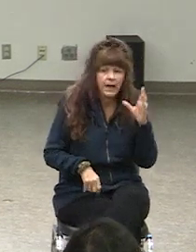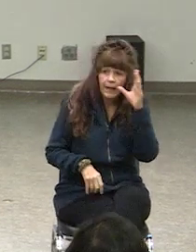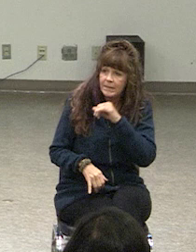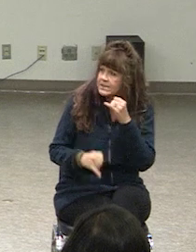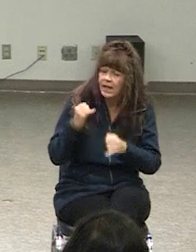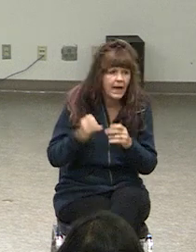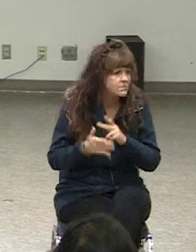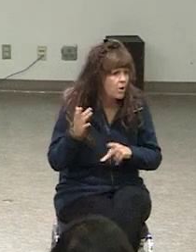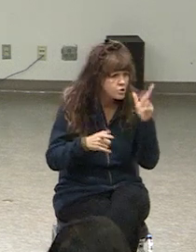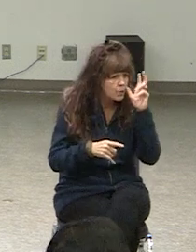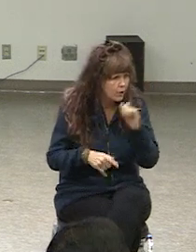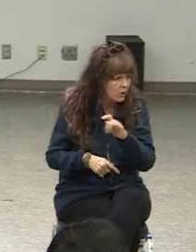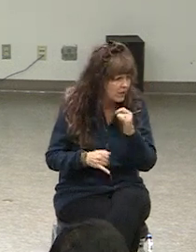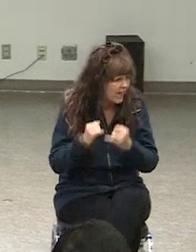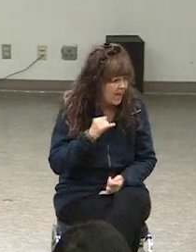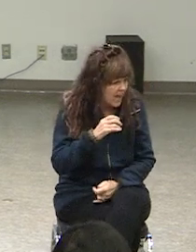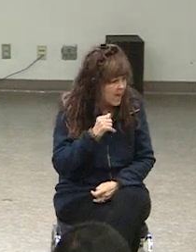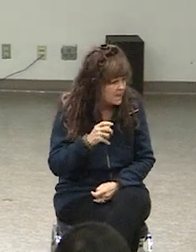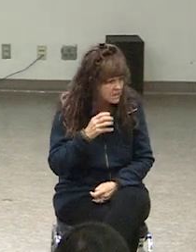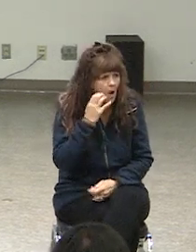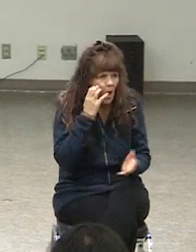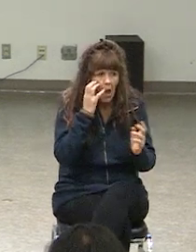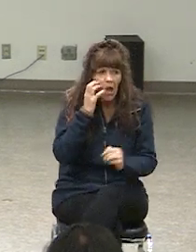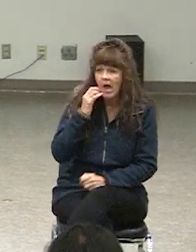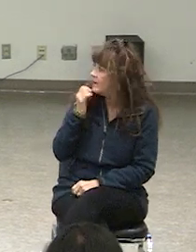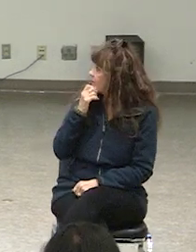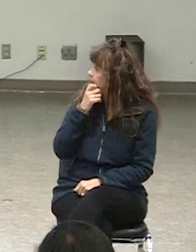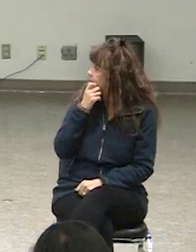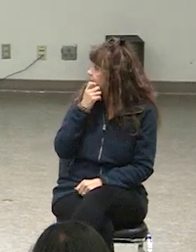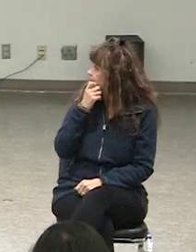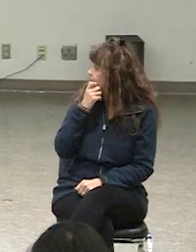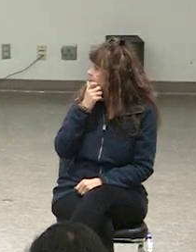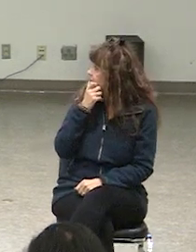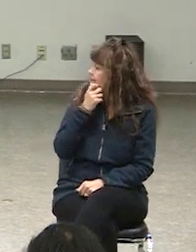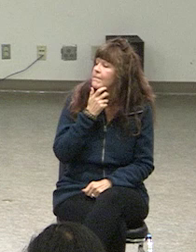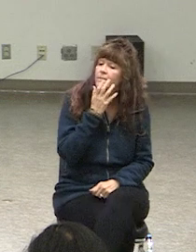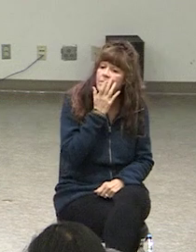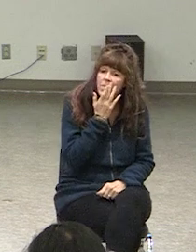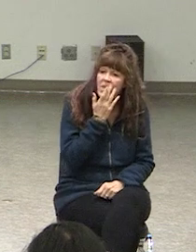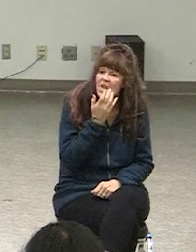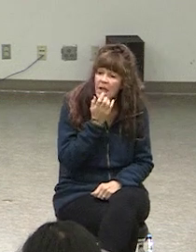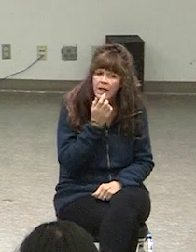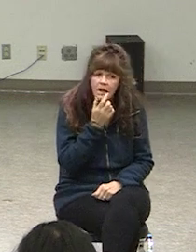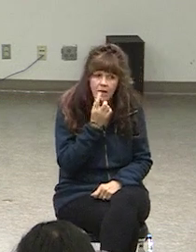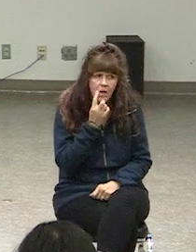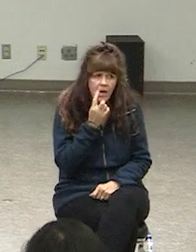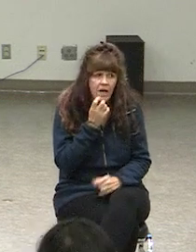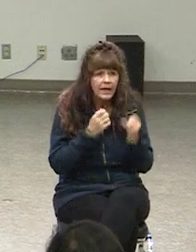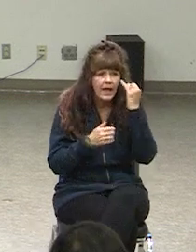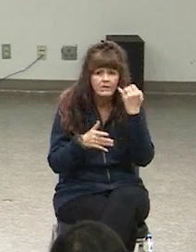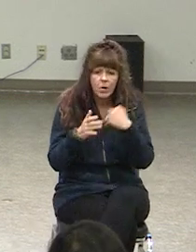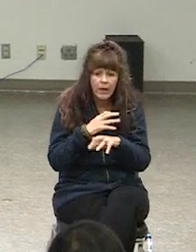Thank you. Yeah, I just think, someone once shared with me like a bowling ball example, right? Like we're at the bowling alley and I could be